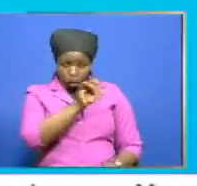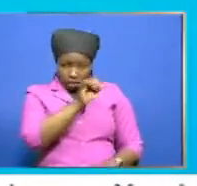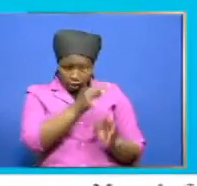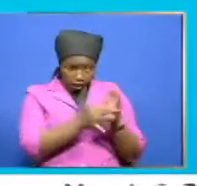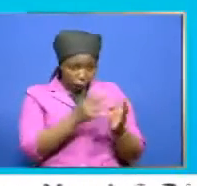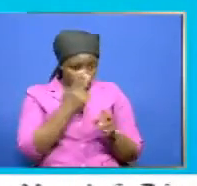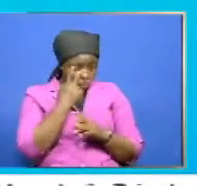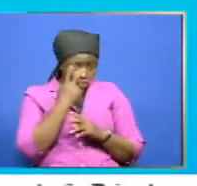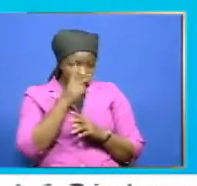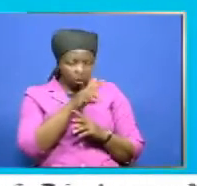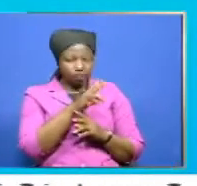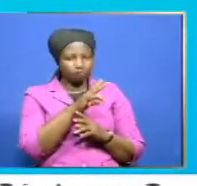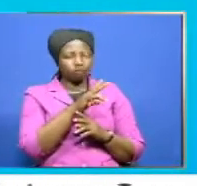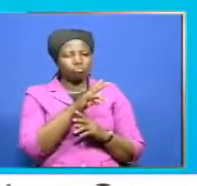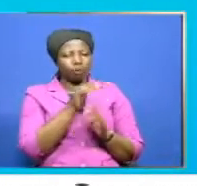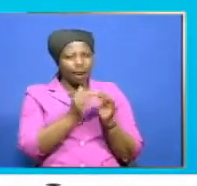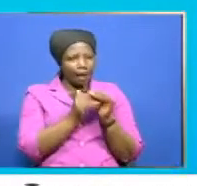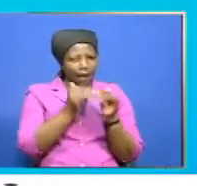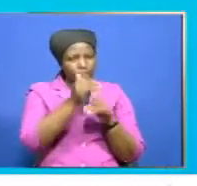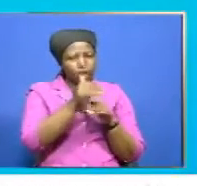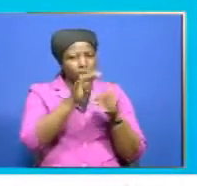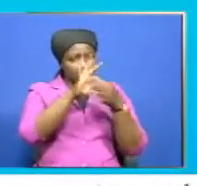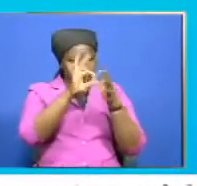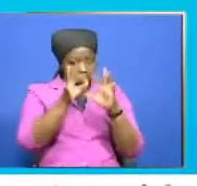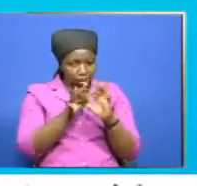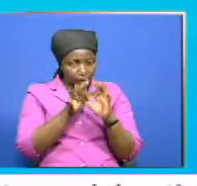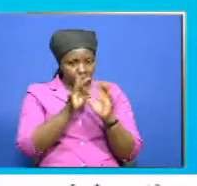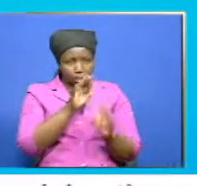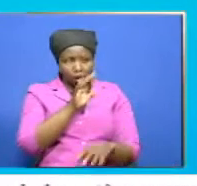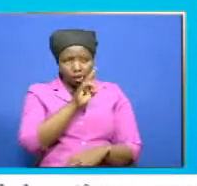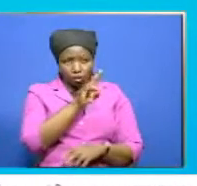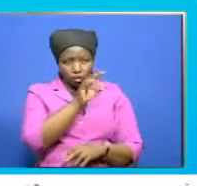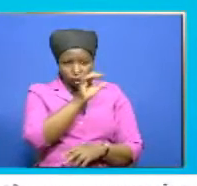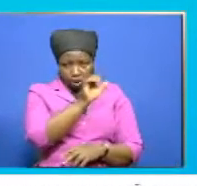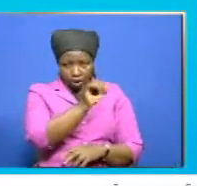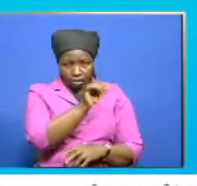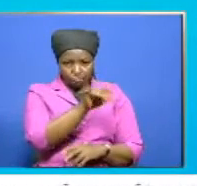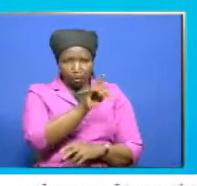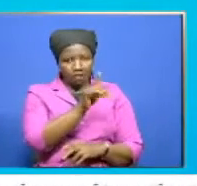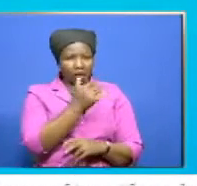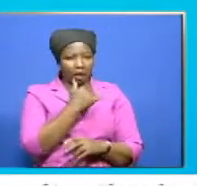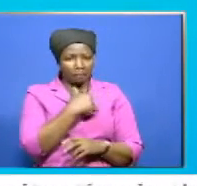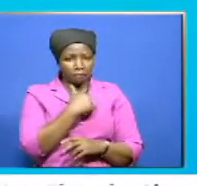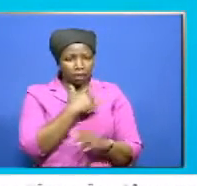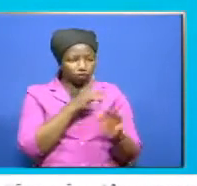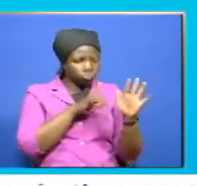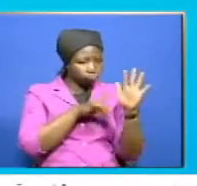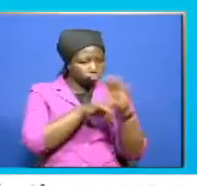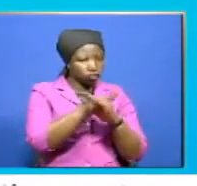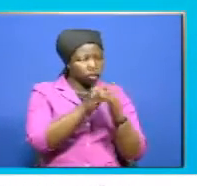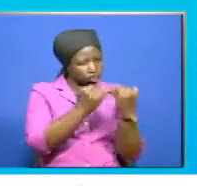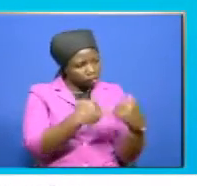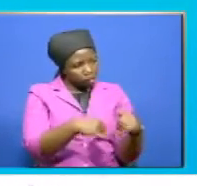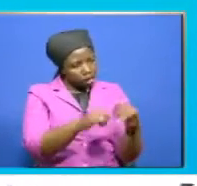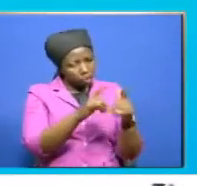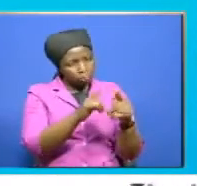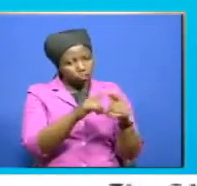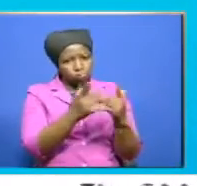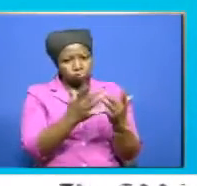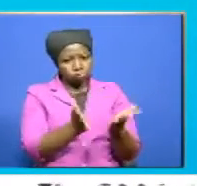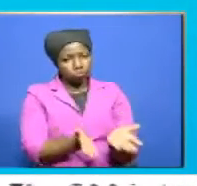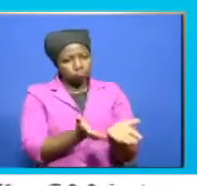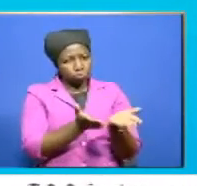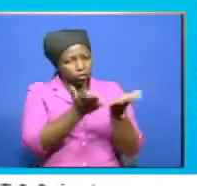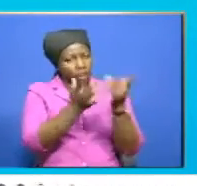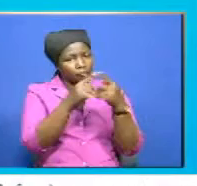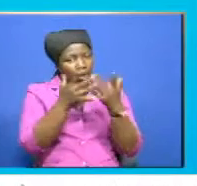post the Olympics, let me put it that way, the United States have been knocking on the doors, you know, of trying to lift the series. But here